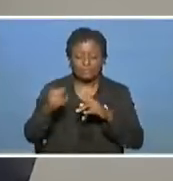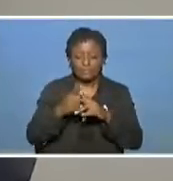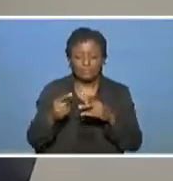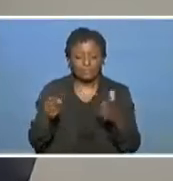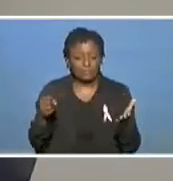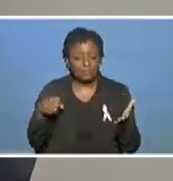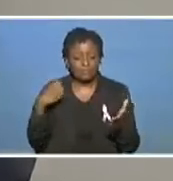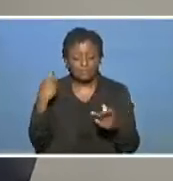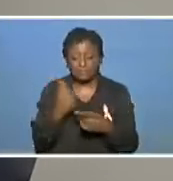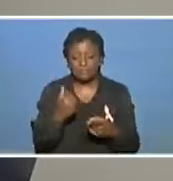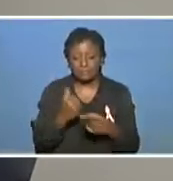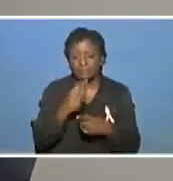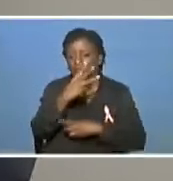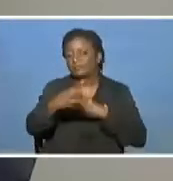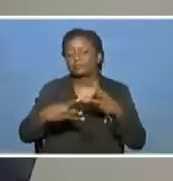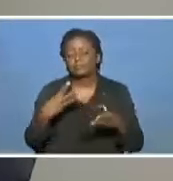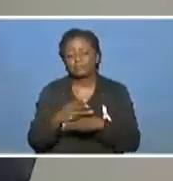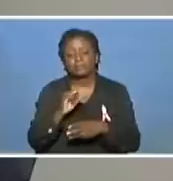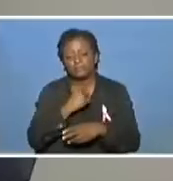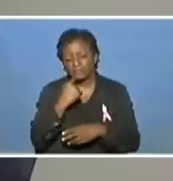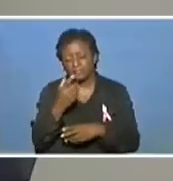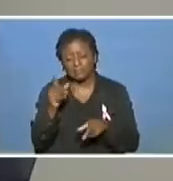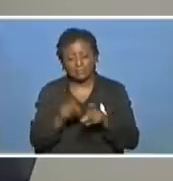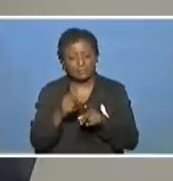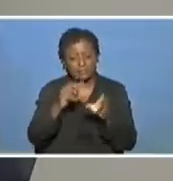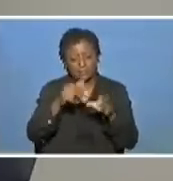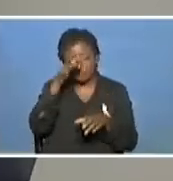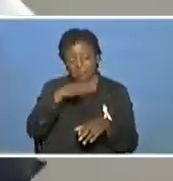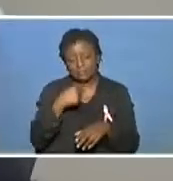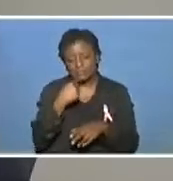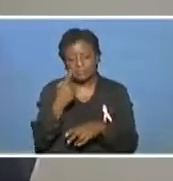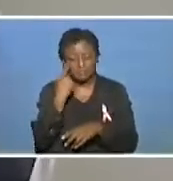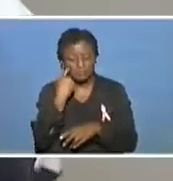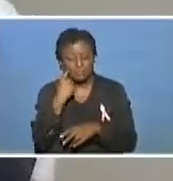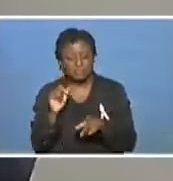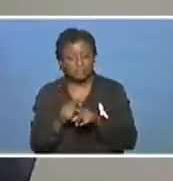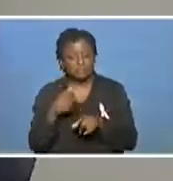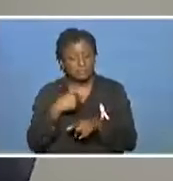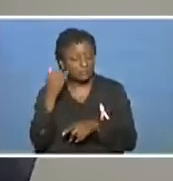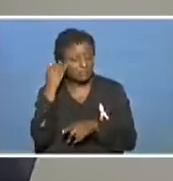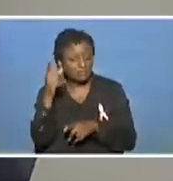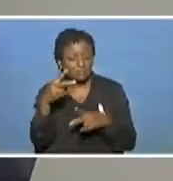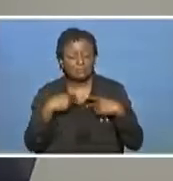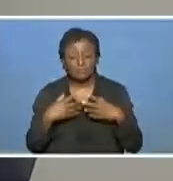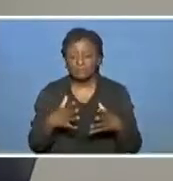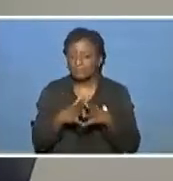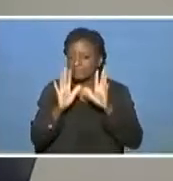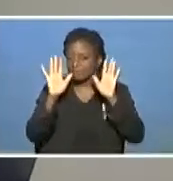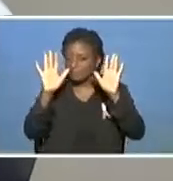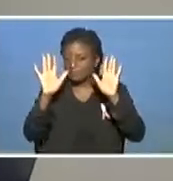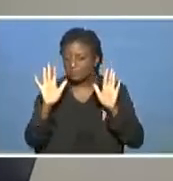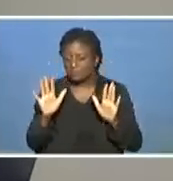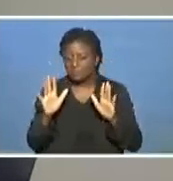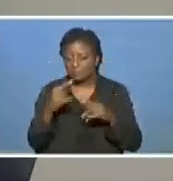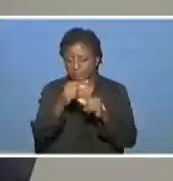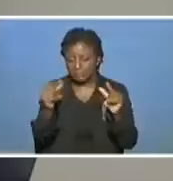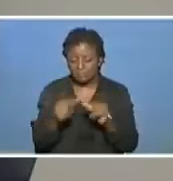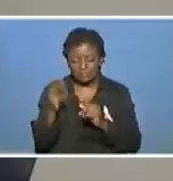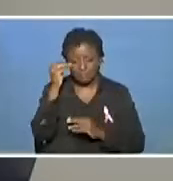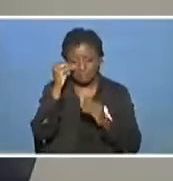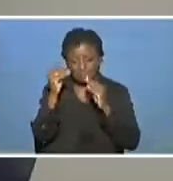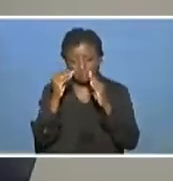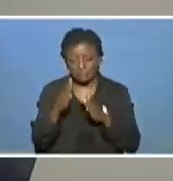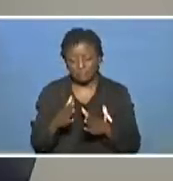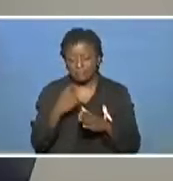the world. So I would say, as the chairman said recently, as I know you have a great general manager that has vision and belief